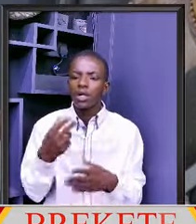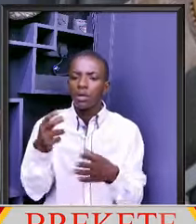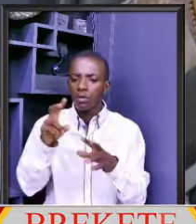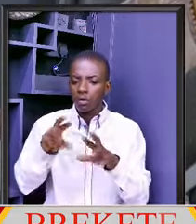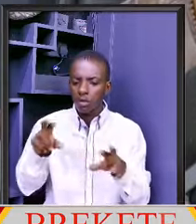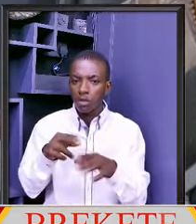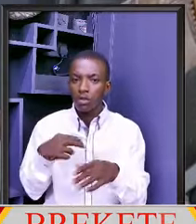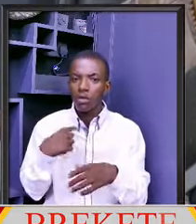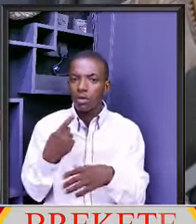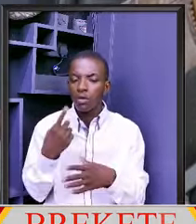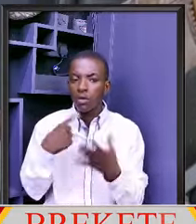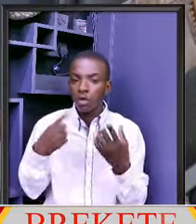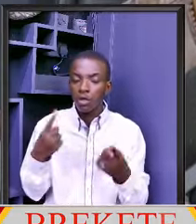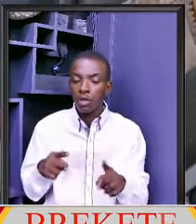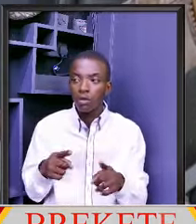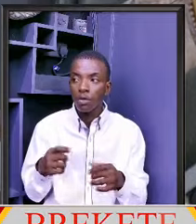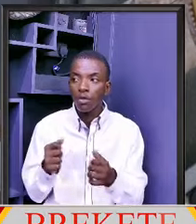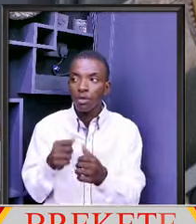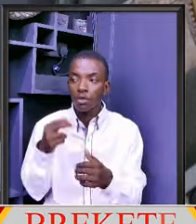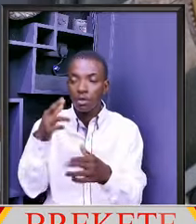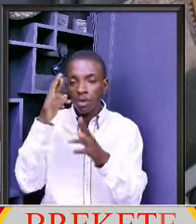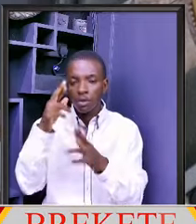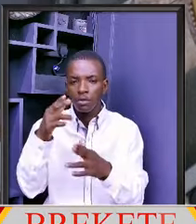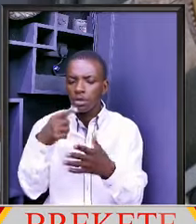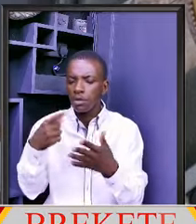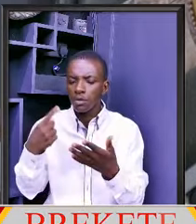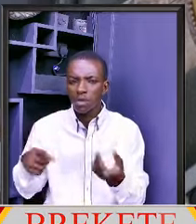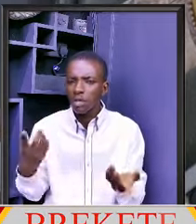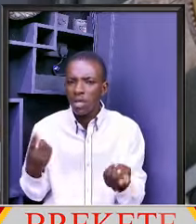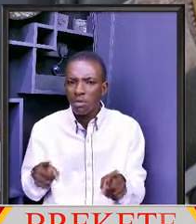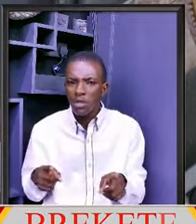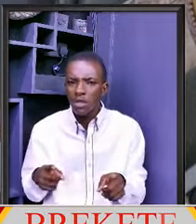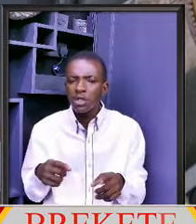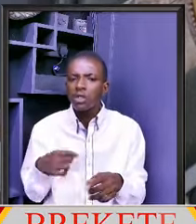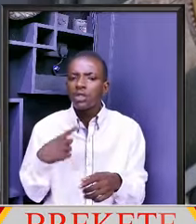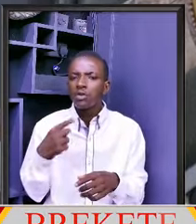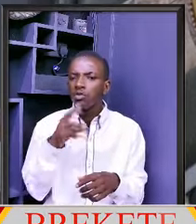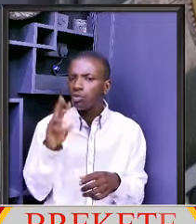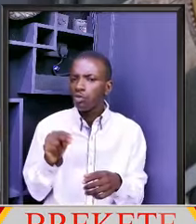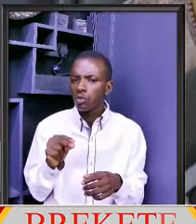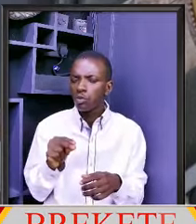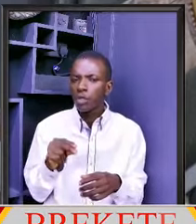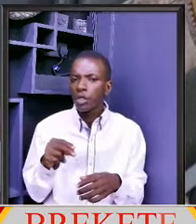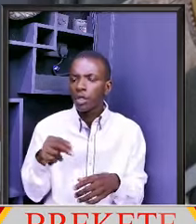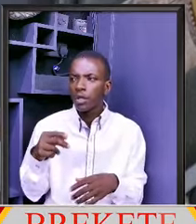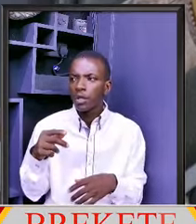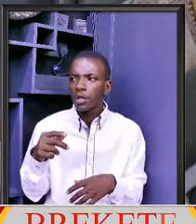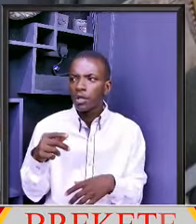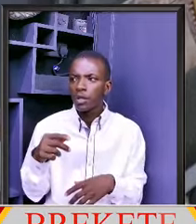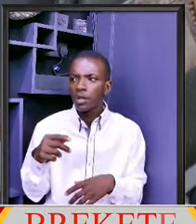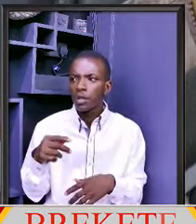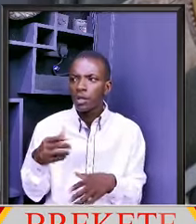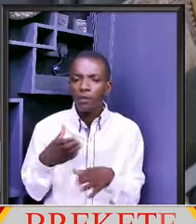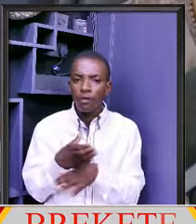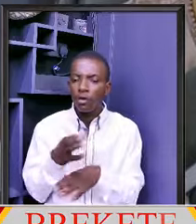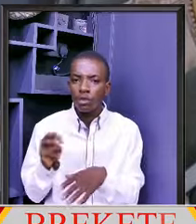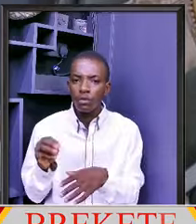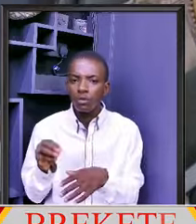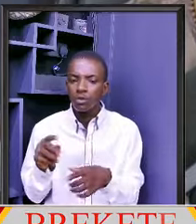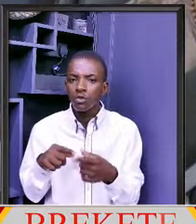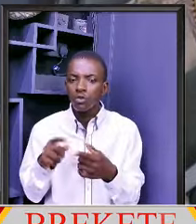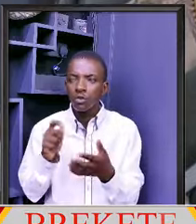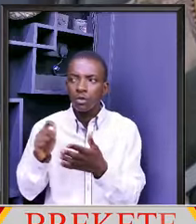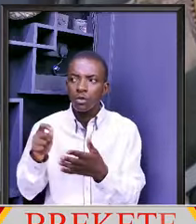came out and said, what is happening? I said, sir, with due respect, this is what is happening. He said, no. The old man said, I'm forcing him to write. Don't